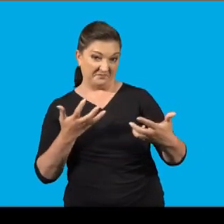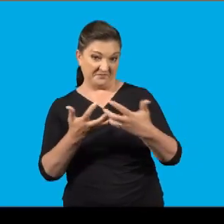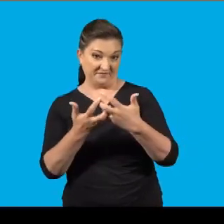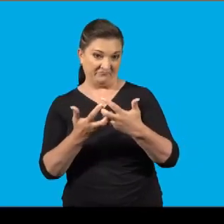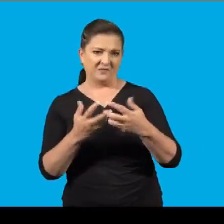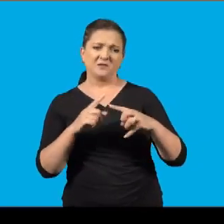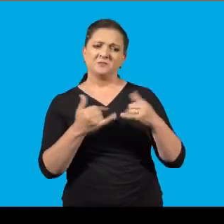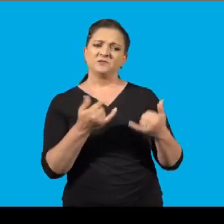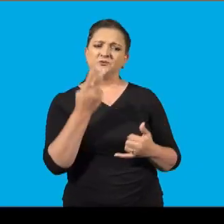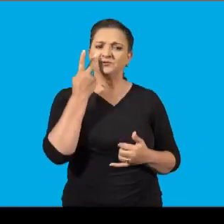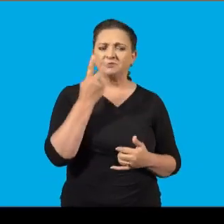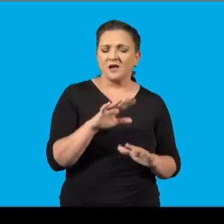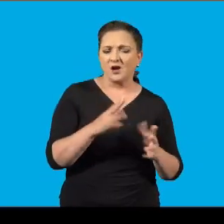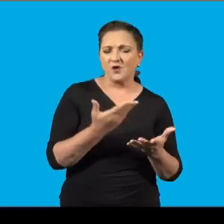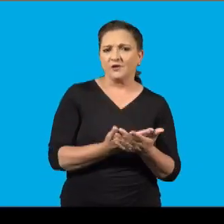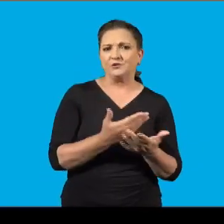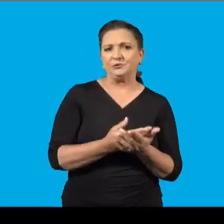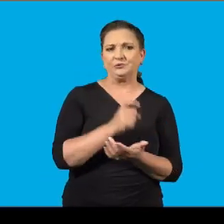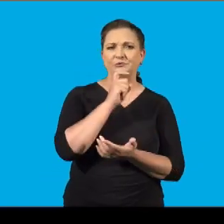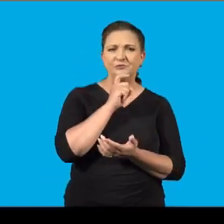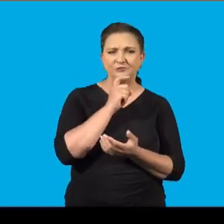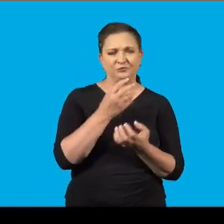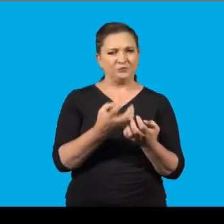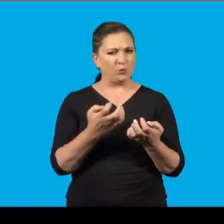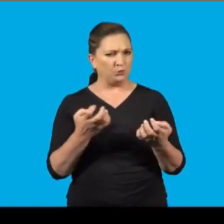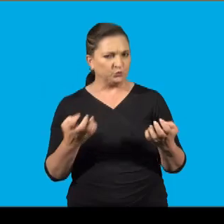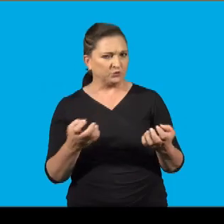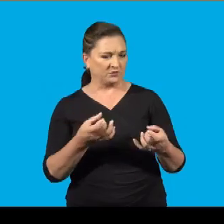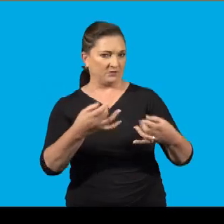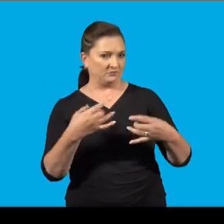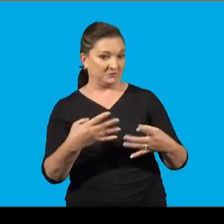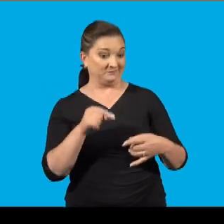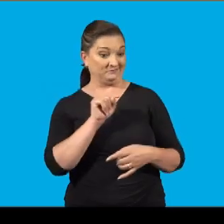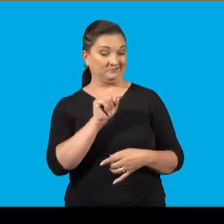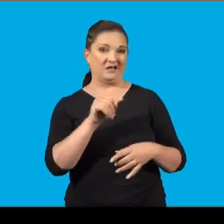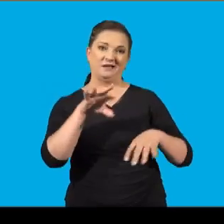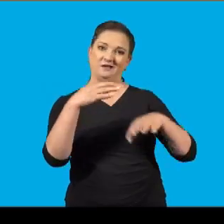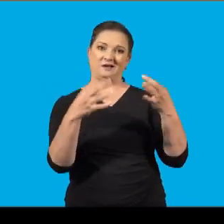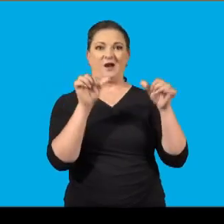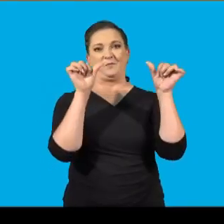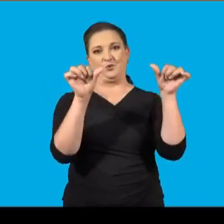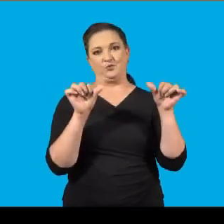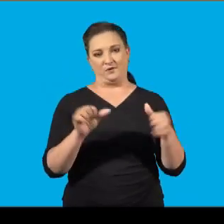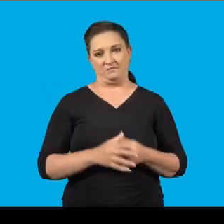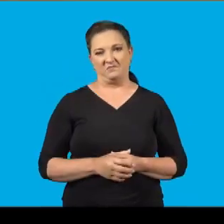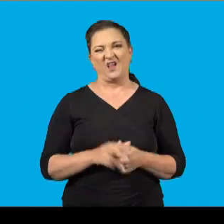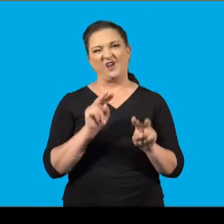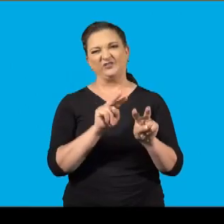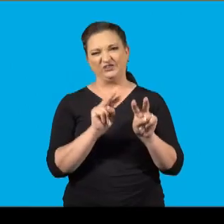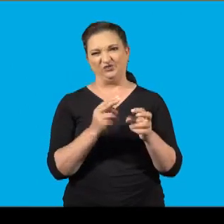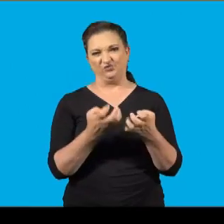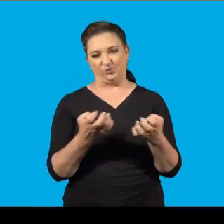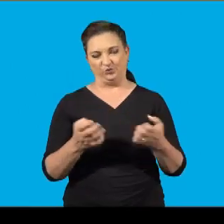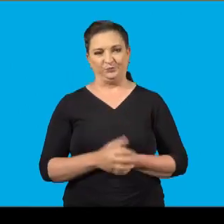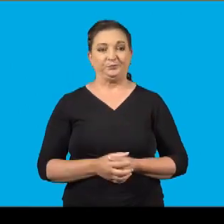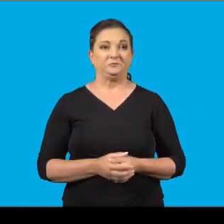to evaluate usefulness, reliability, and the limitation of sources, and then how to analyze a poster. So that would be